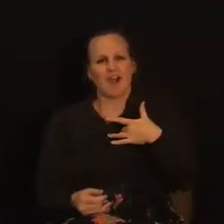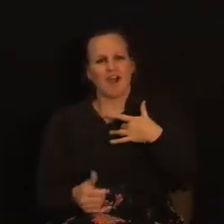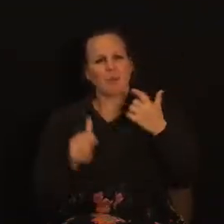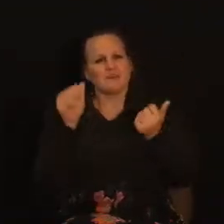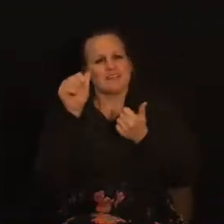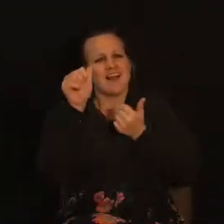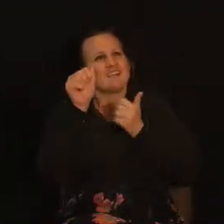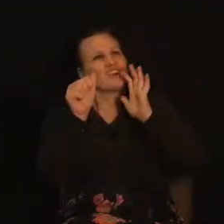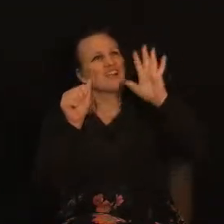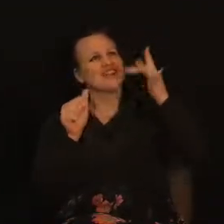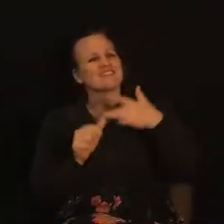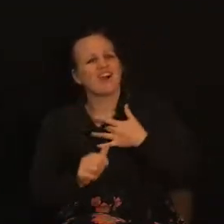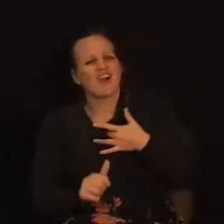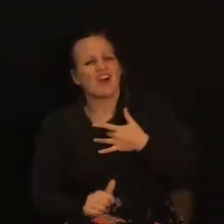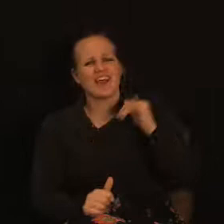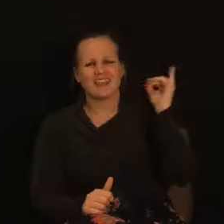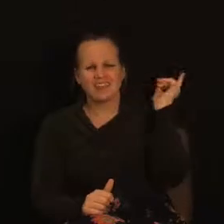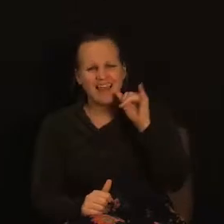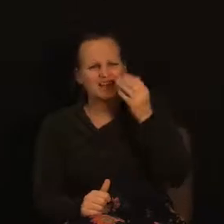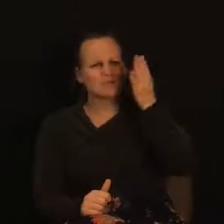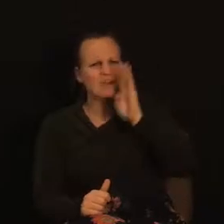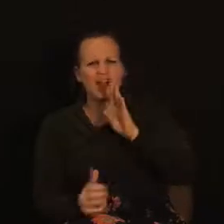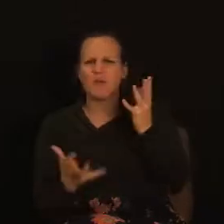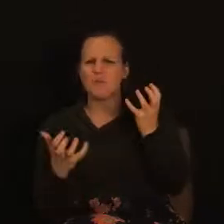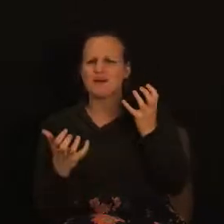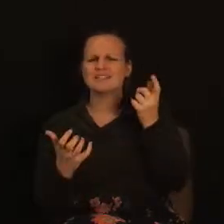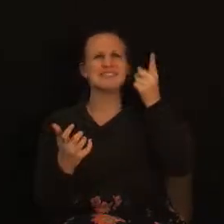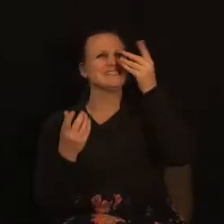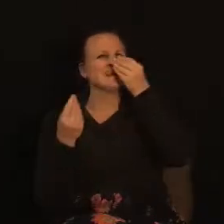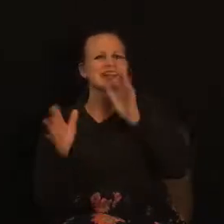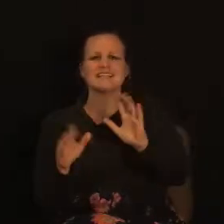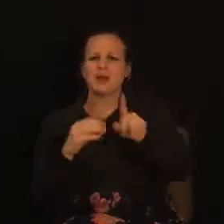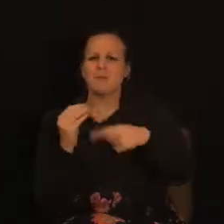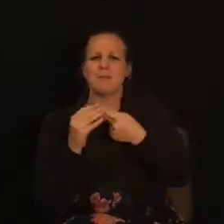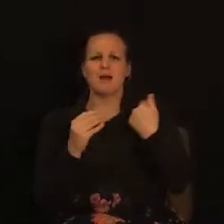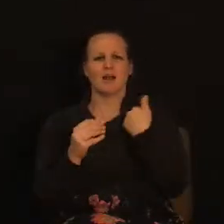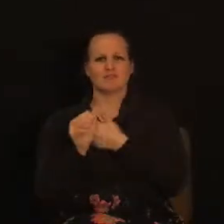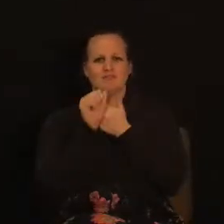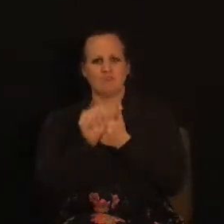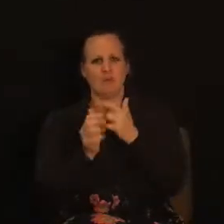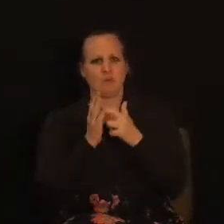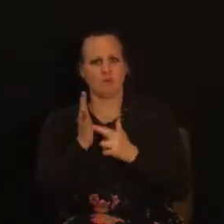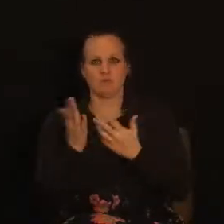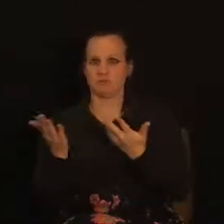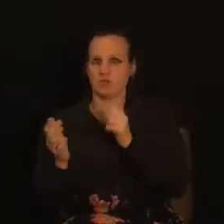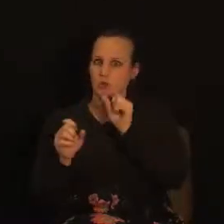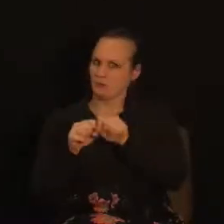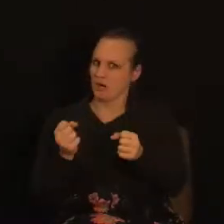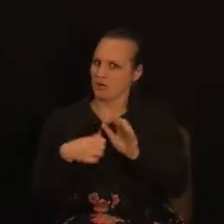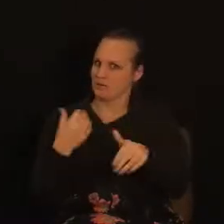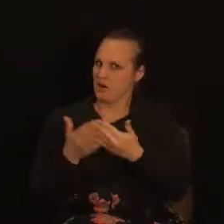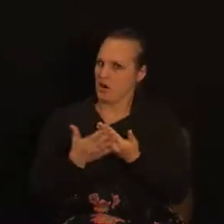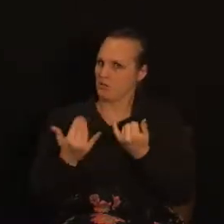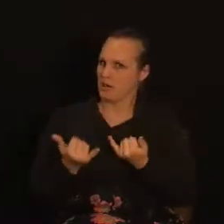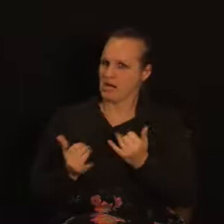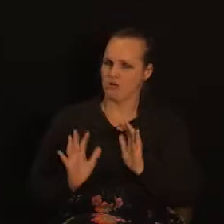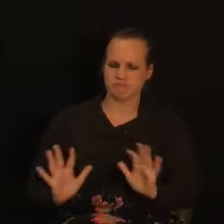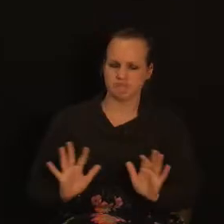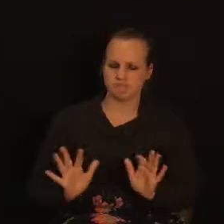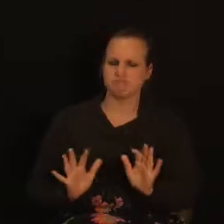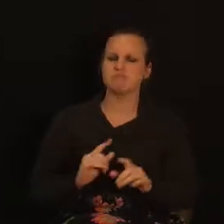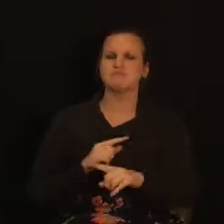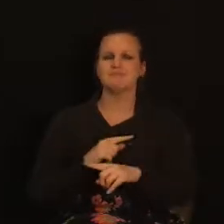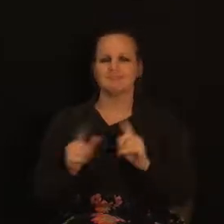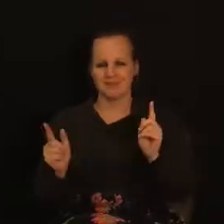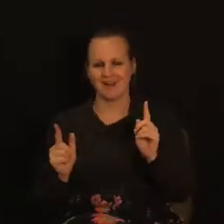his. And that's what God wants. He doesn't care about us following rules. I mean, don't go break all the rules right now.